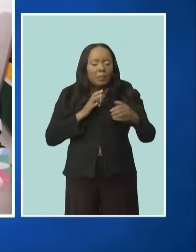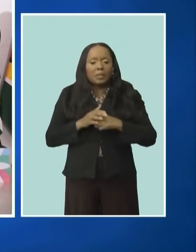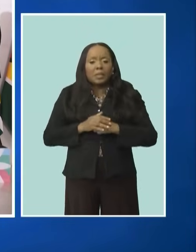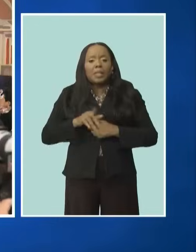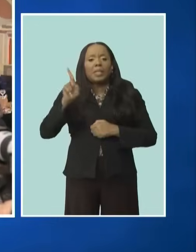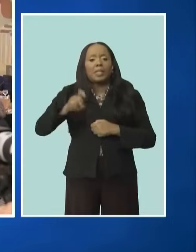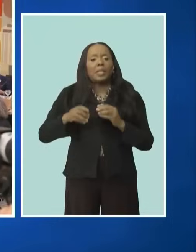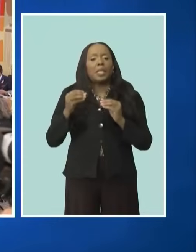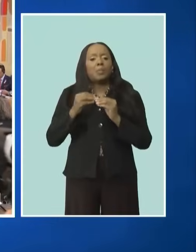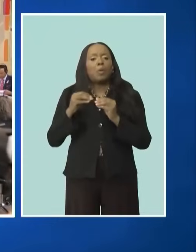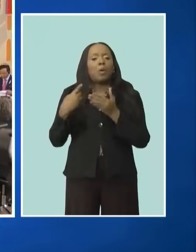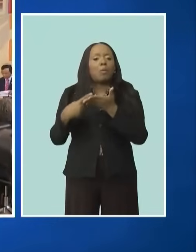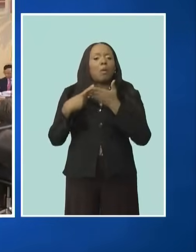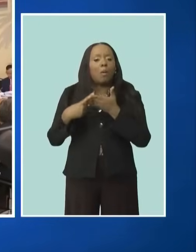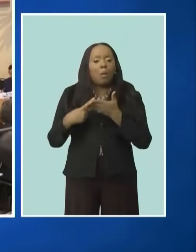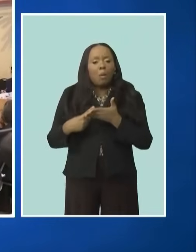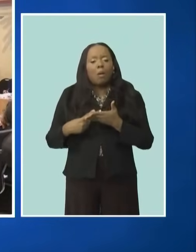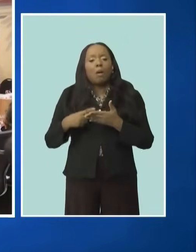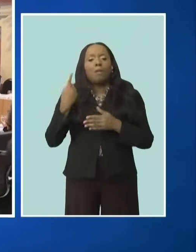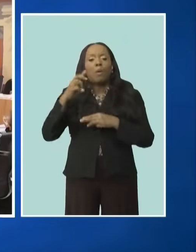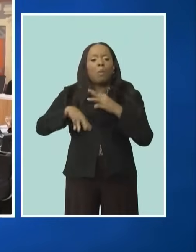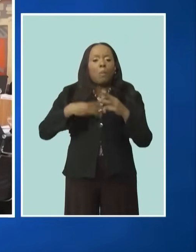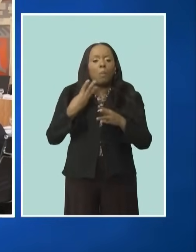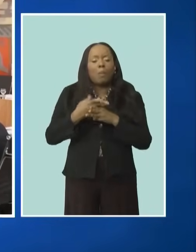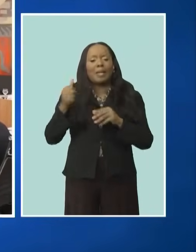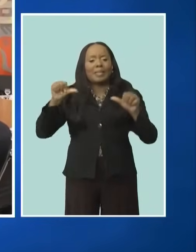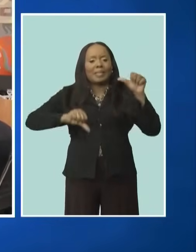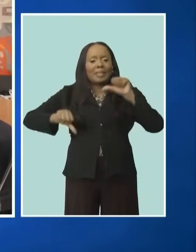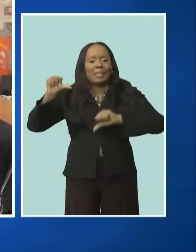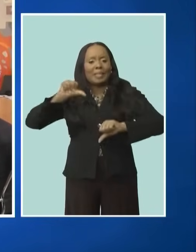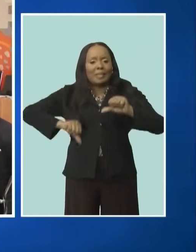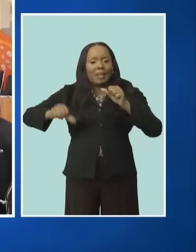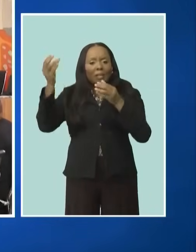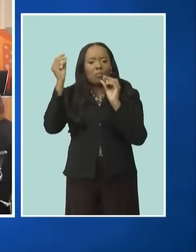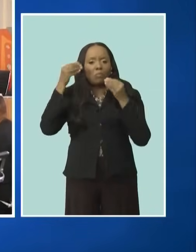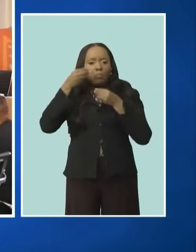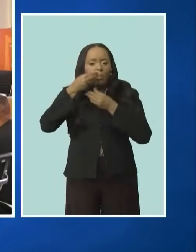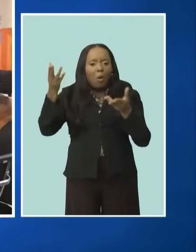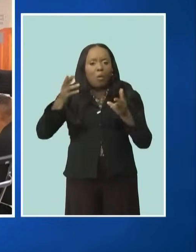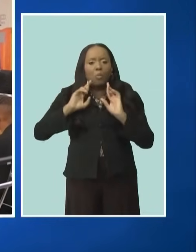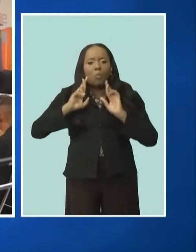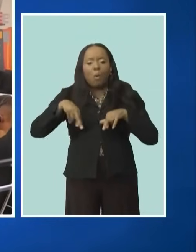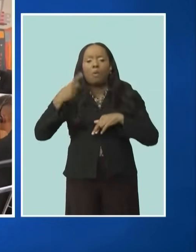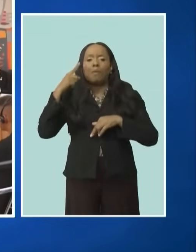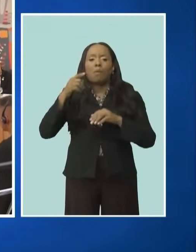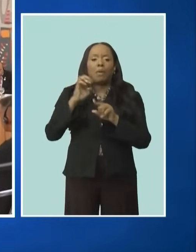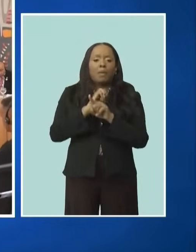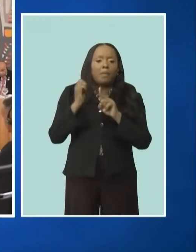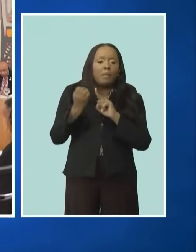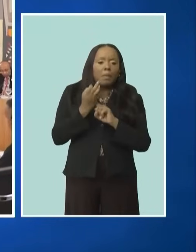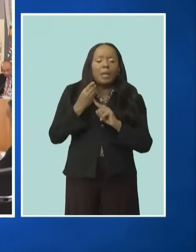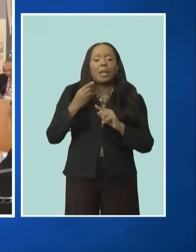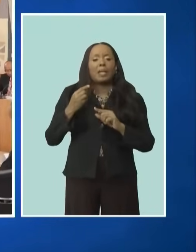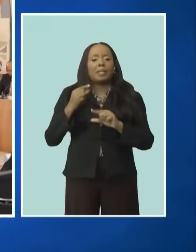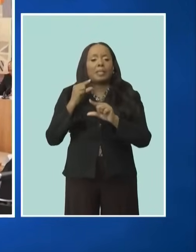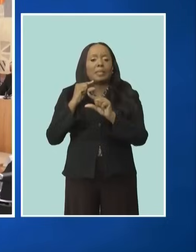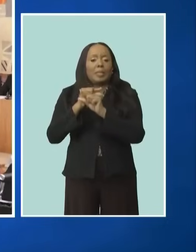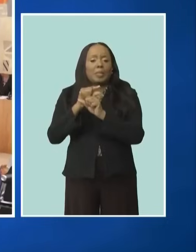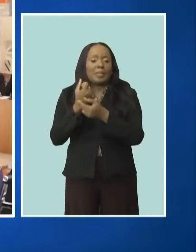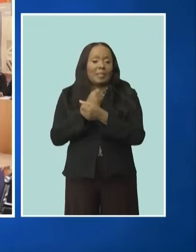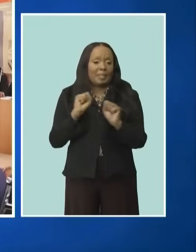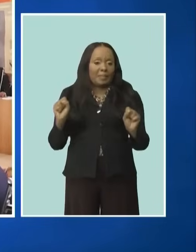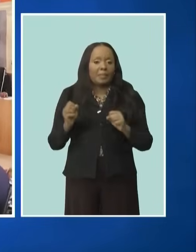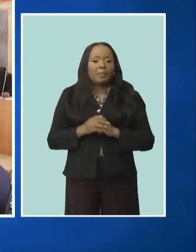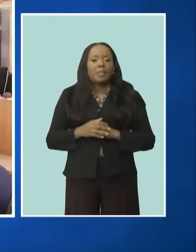and scientifically informed responses to today's environmental and security challenges. Topics discussed included food